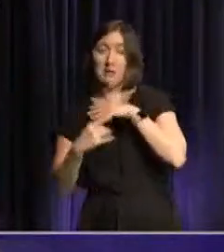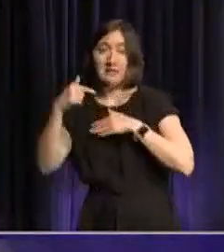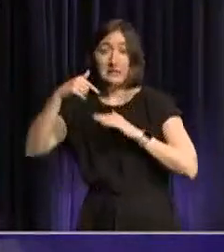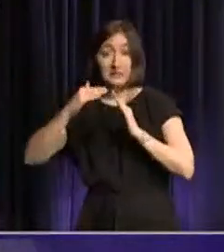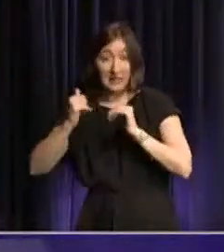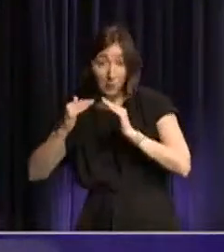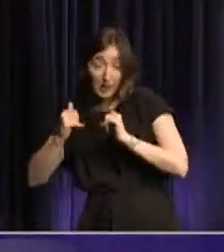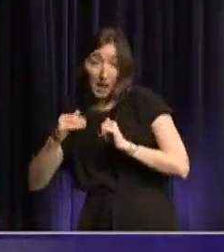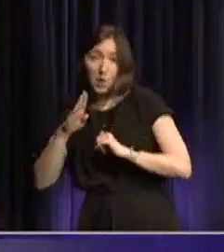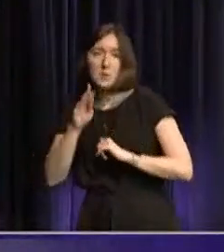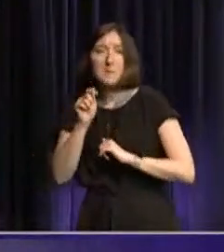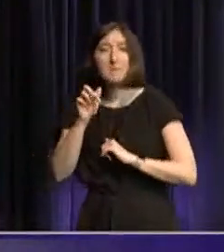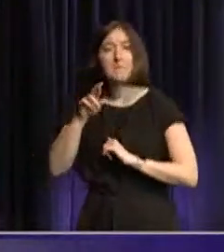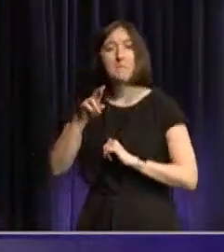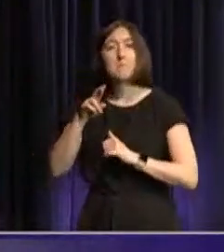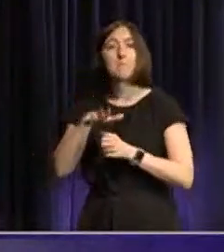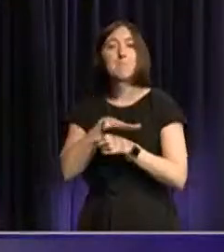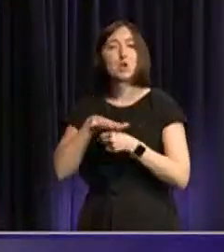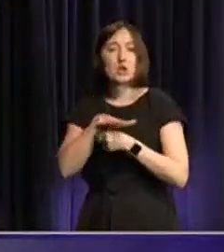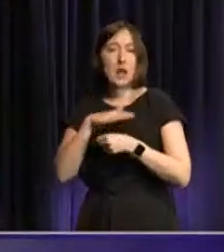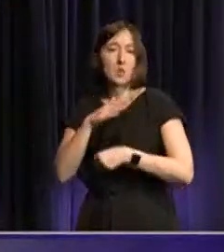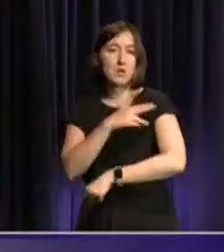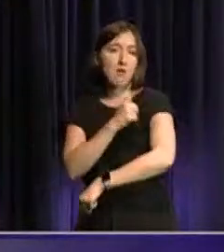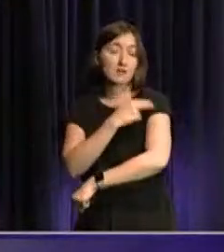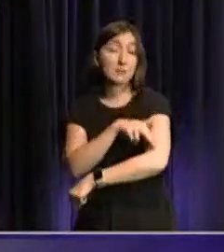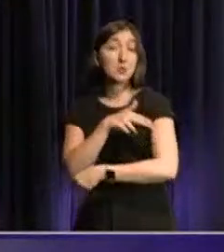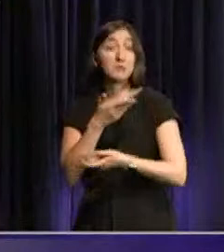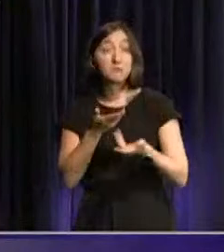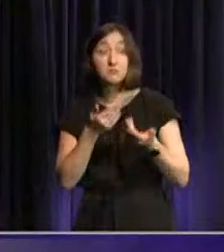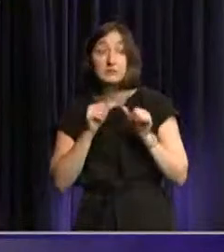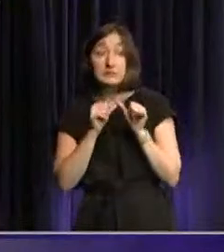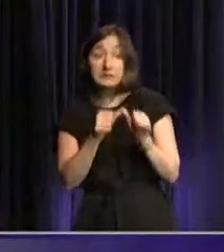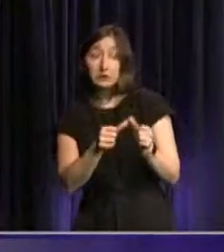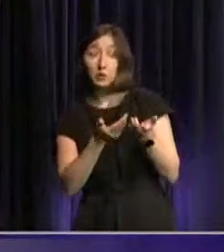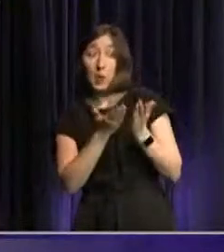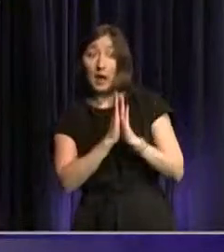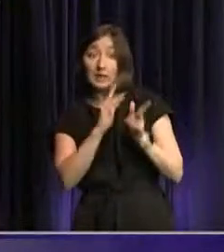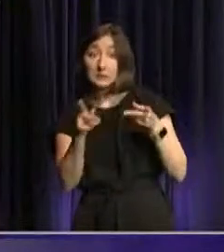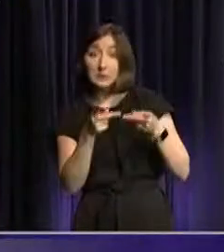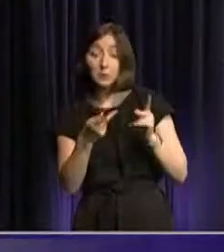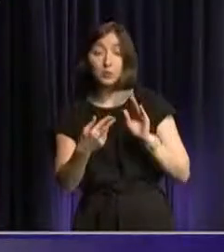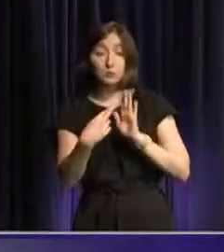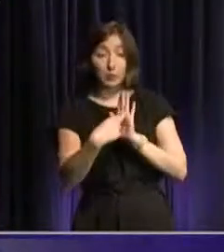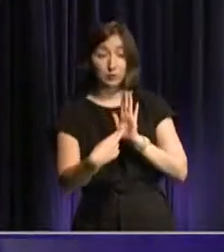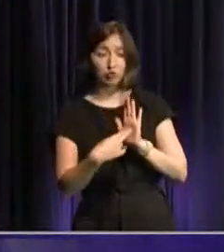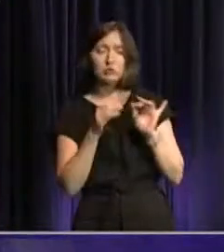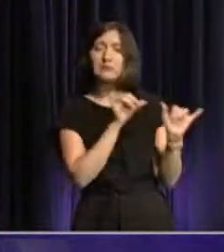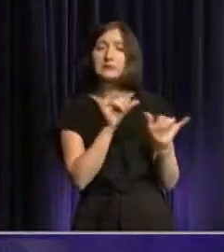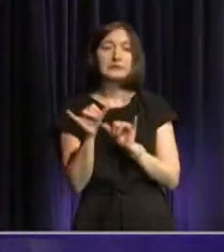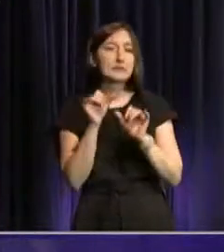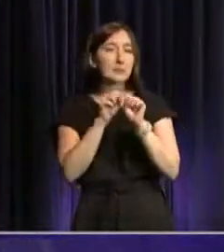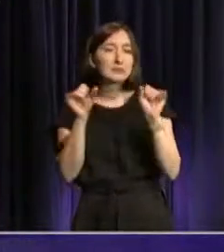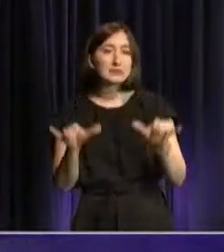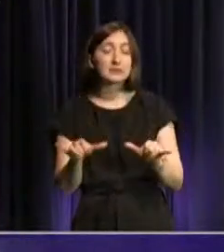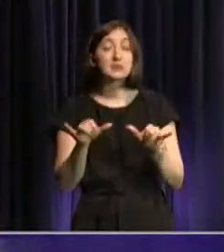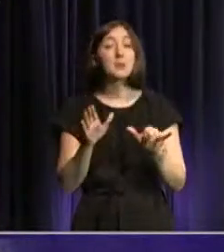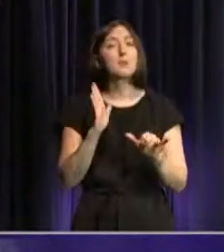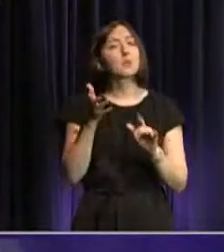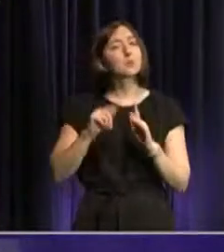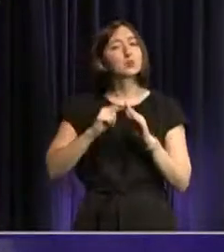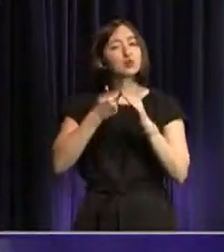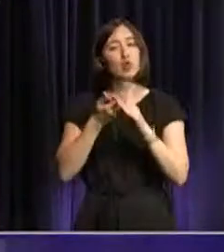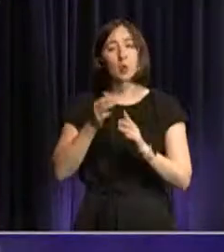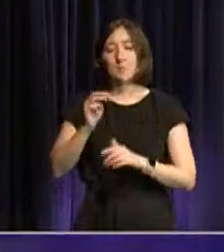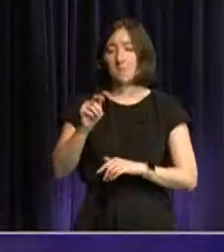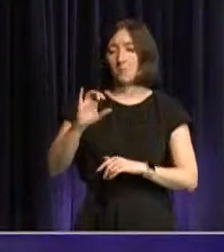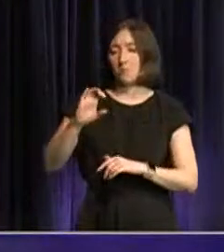ask people to register and under the same system we've been doing, but we'll be starting that March